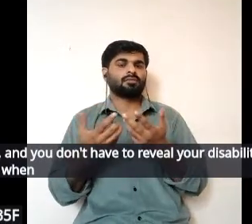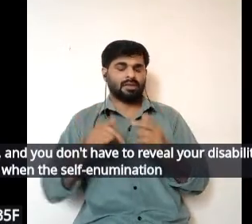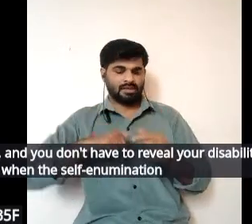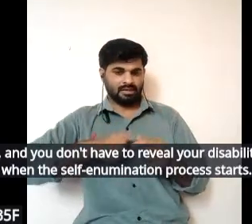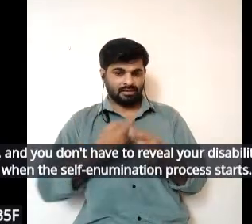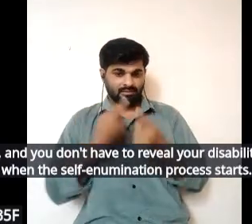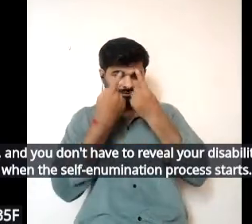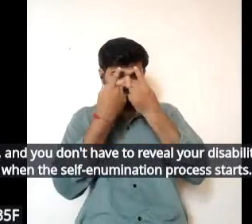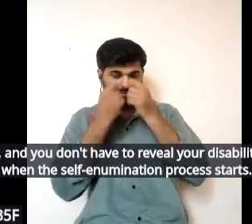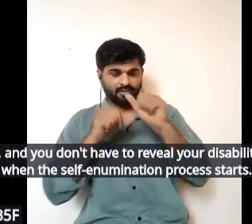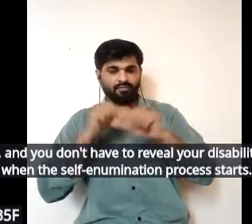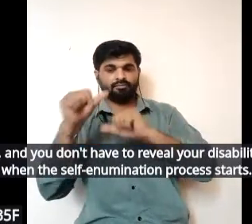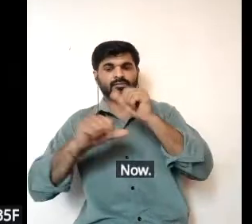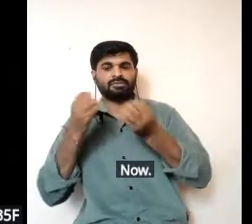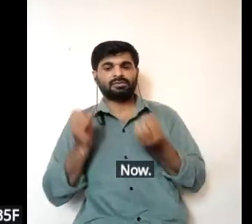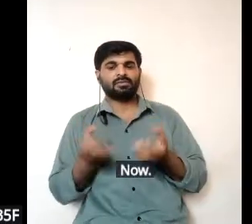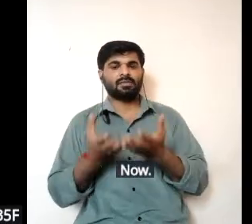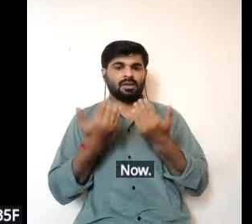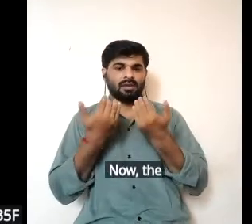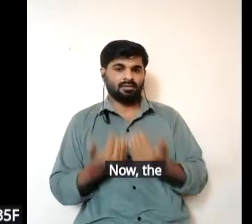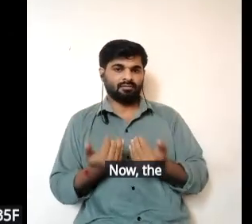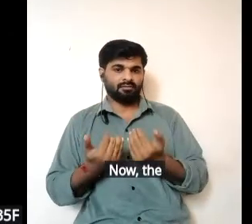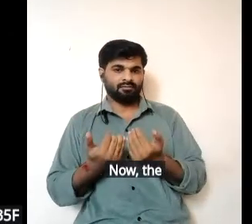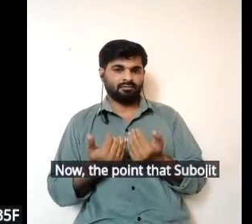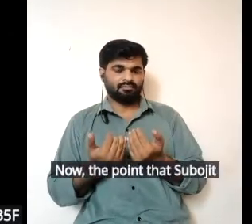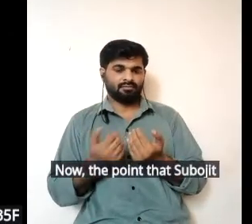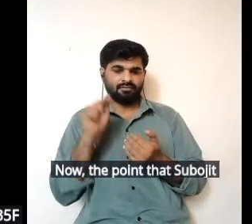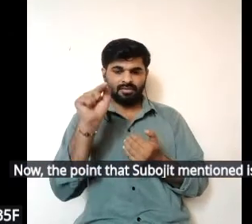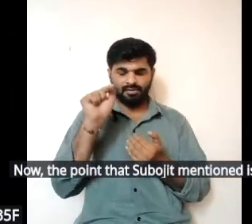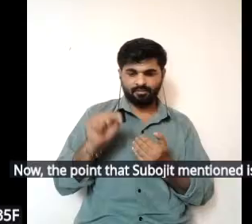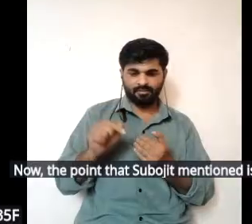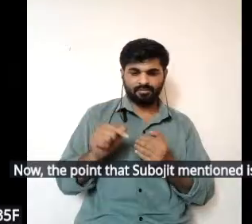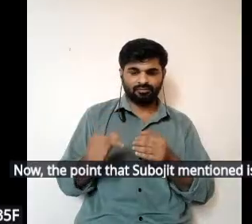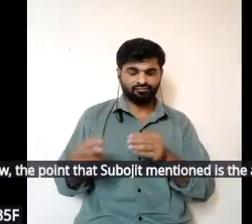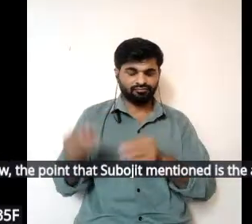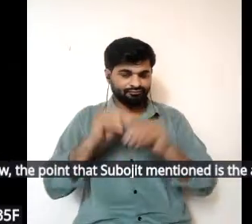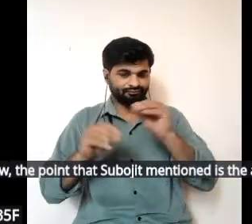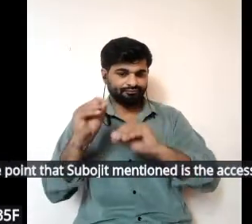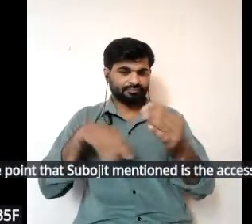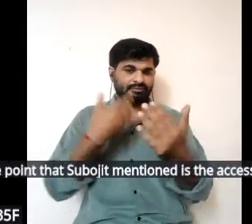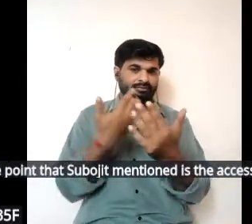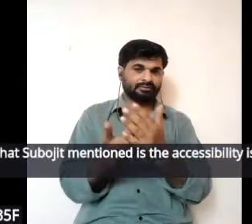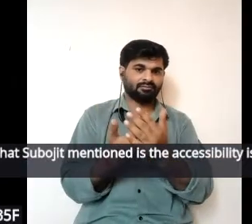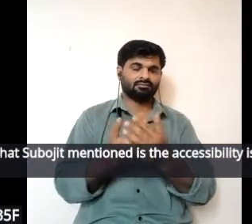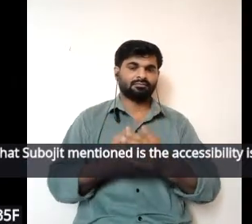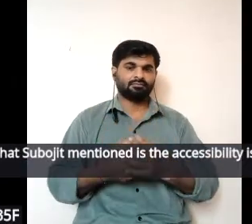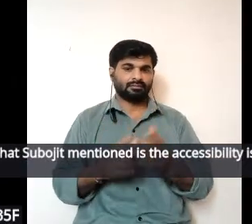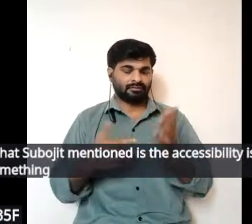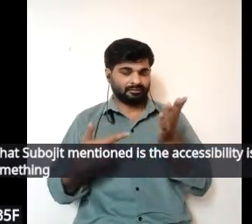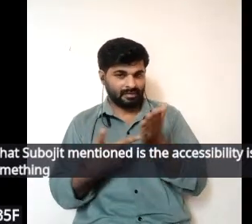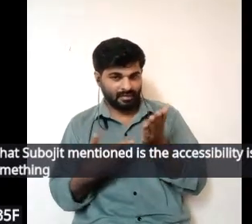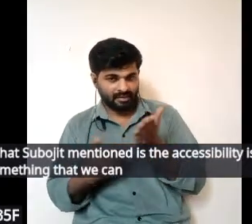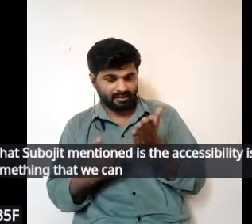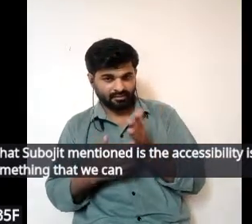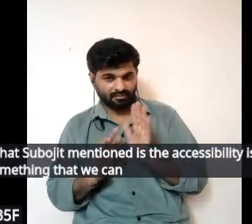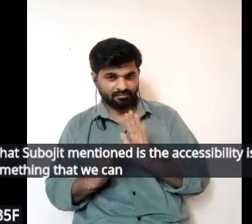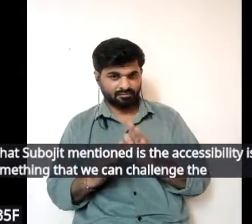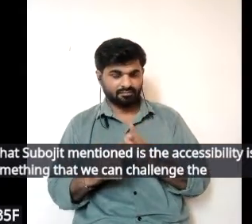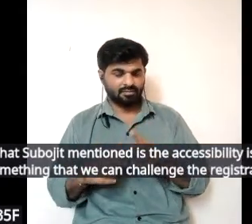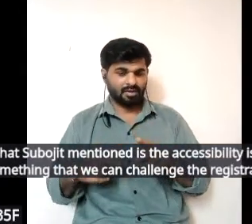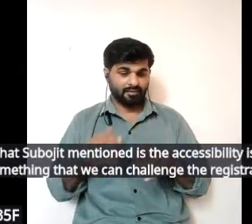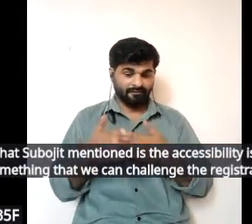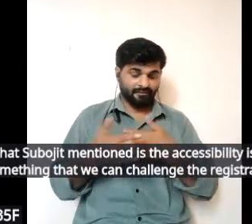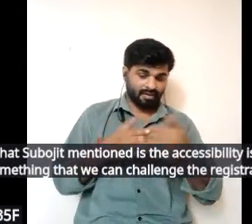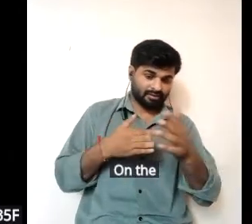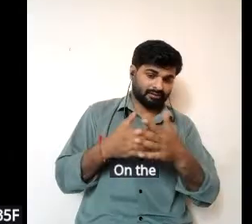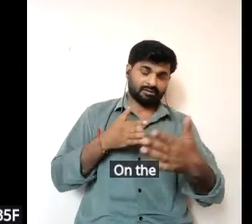starts. Now, the point that Shubhajit mentioned is the accessibility issue. The technical aspect of it is something that we can challenge the registrar on the